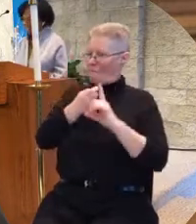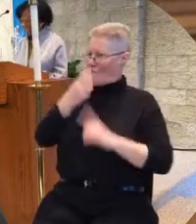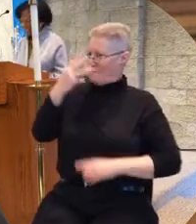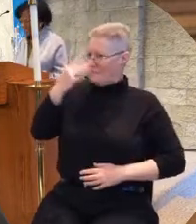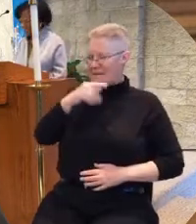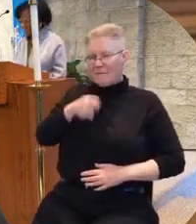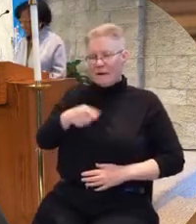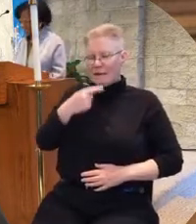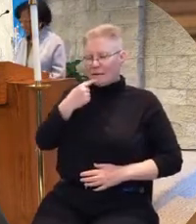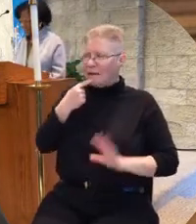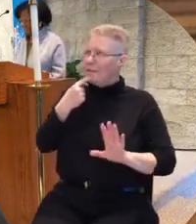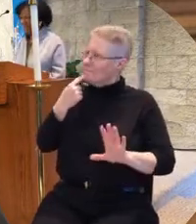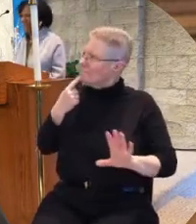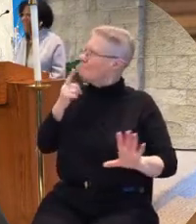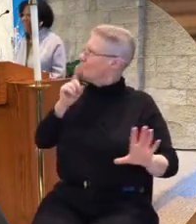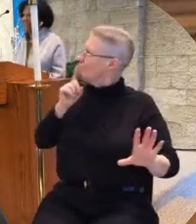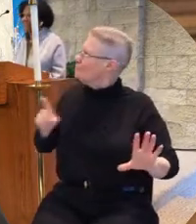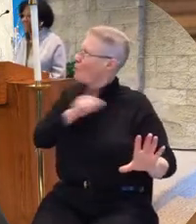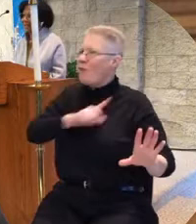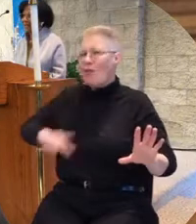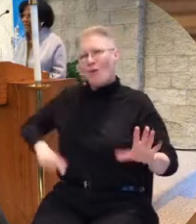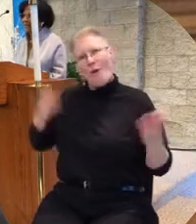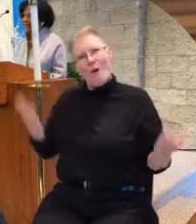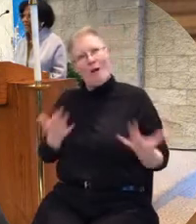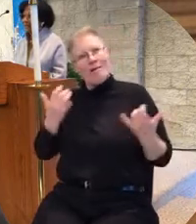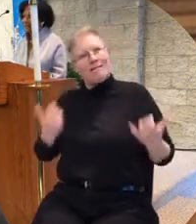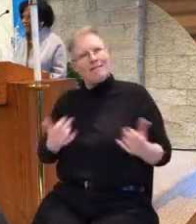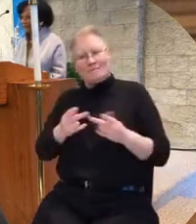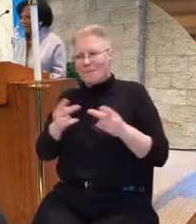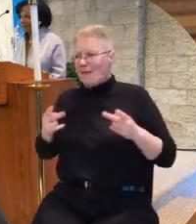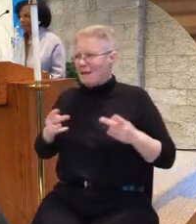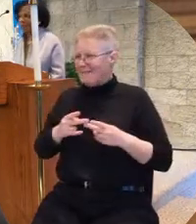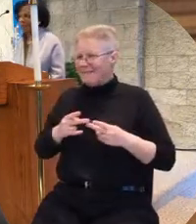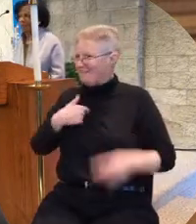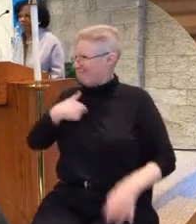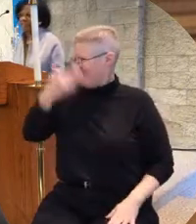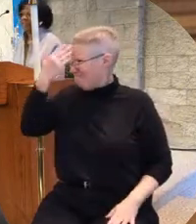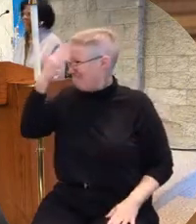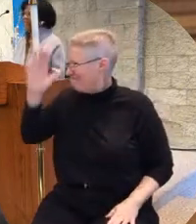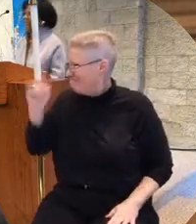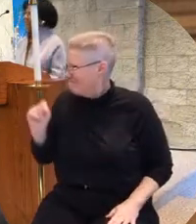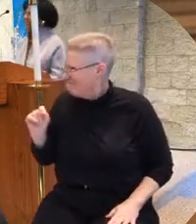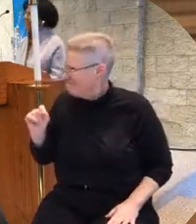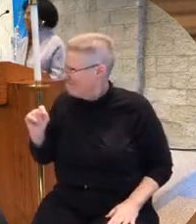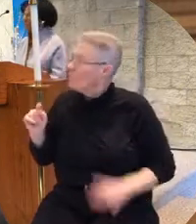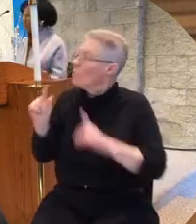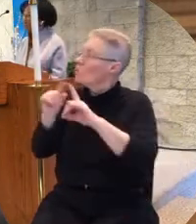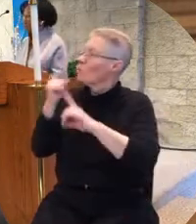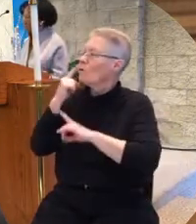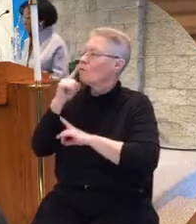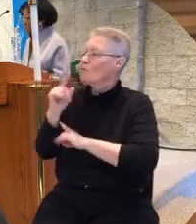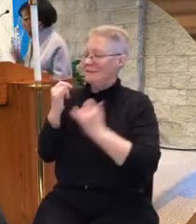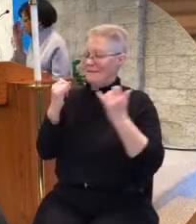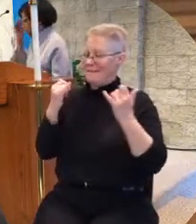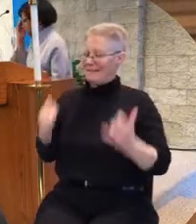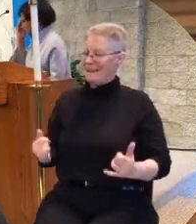is in this place, and I did not know it.'" The word for today is